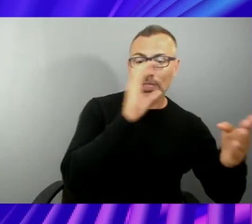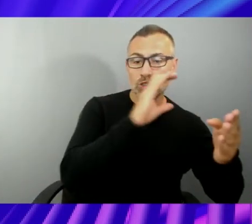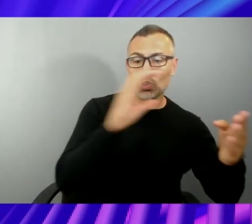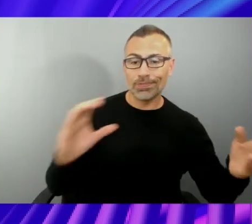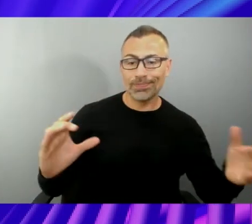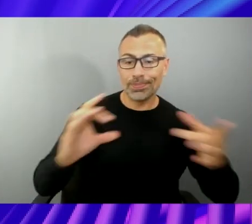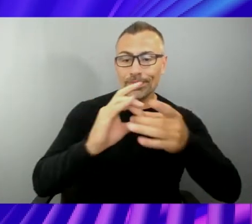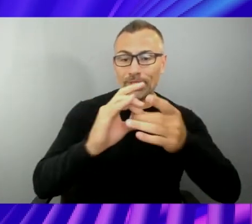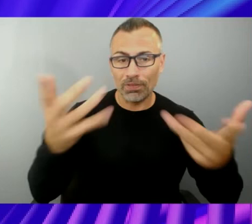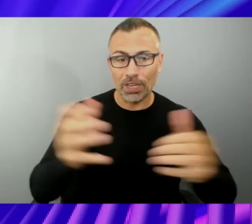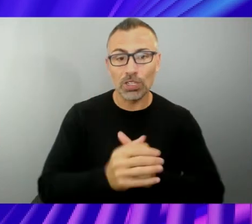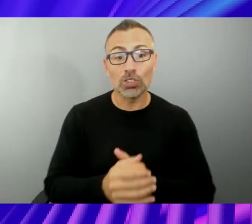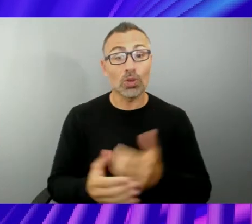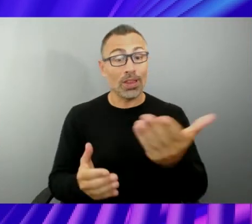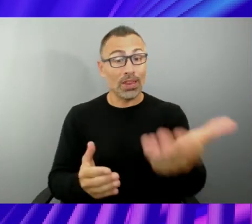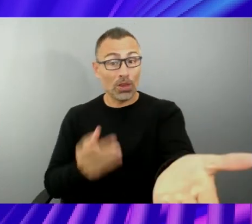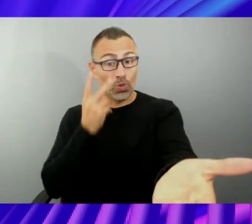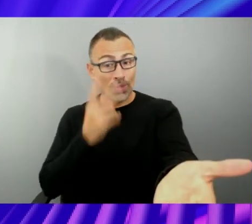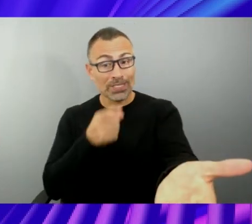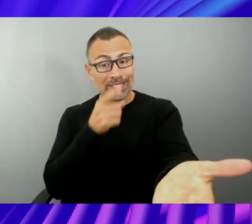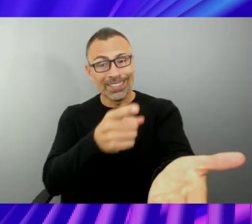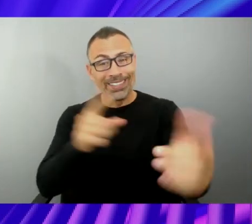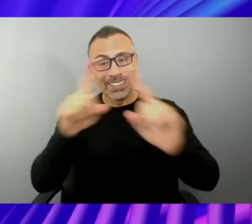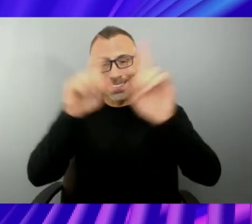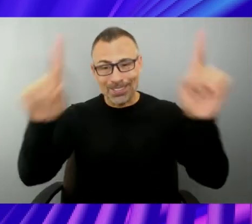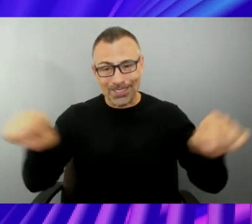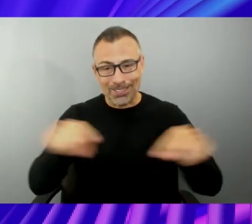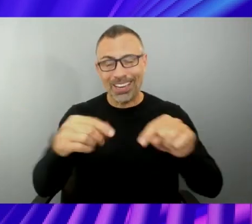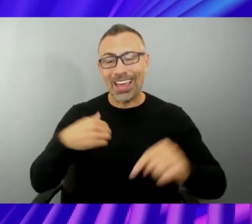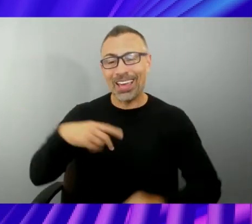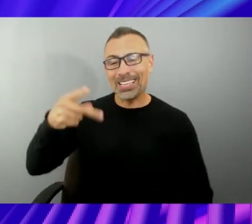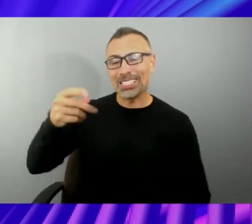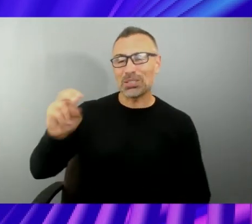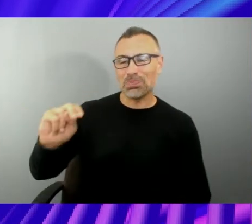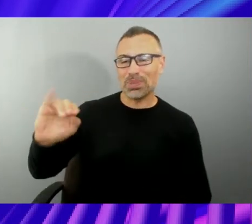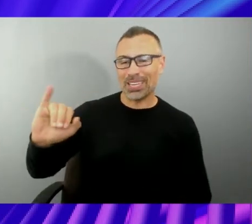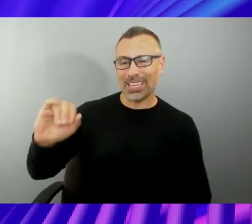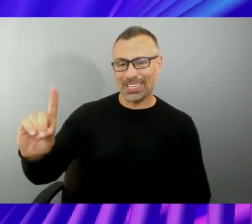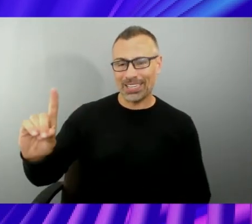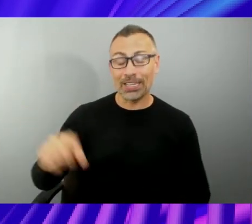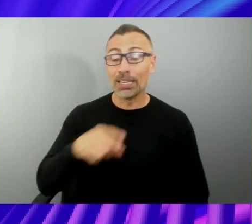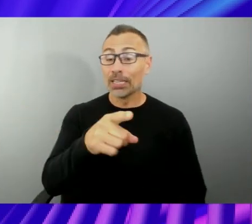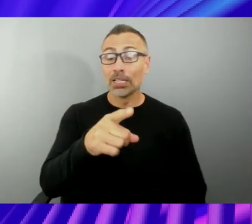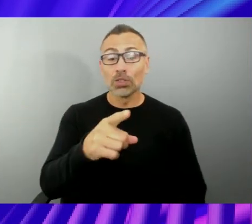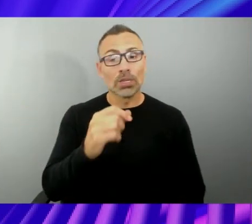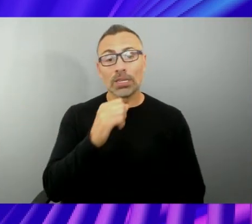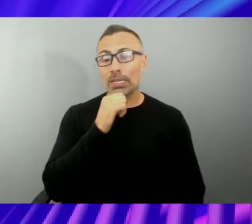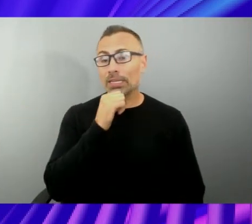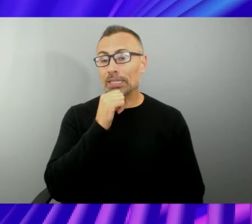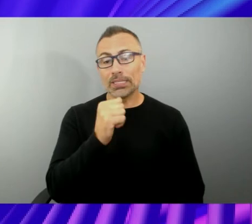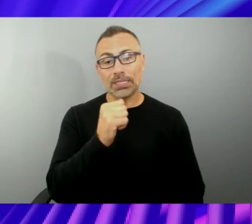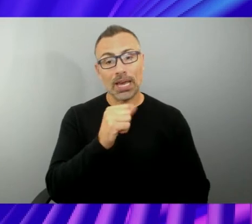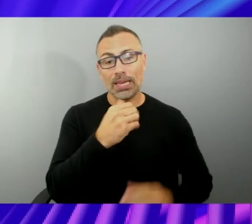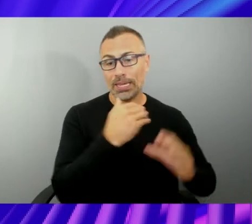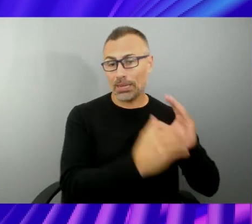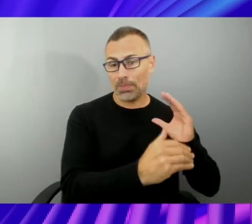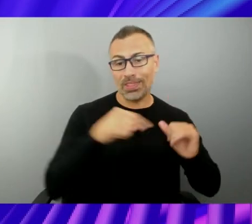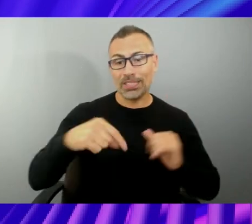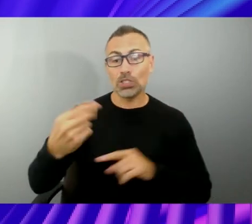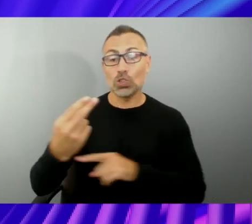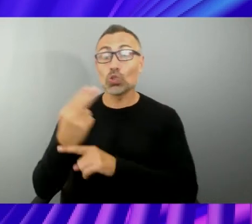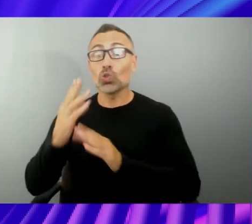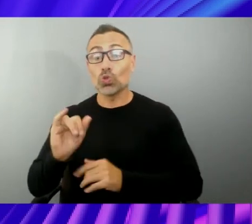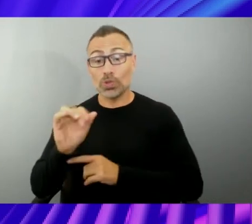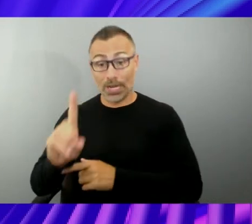Ping Identity. And then Ping Identity user is user ID. It's not an email ID. So every identity provider has a different way